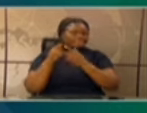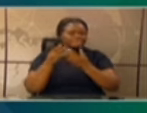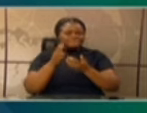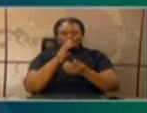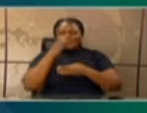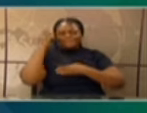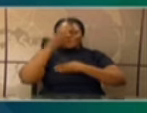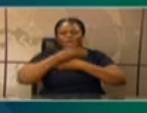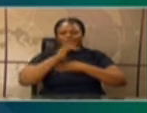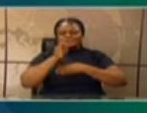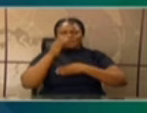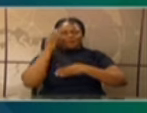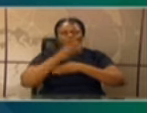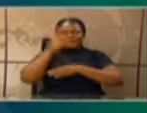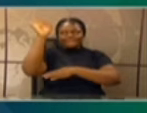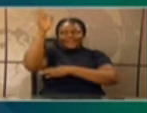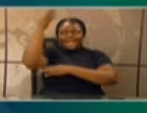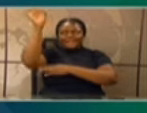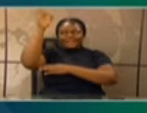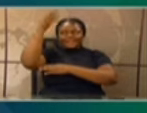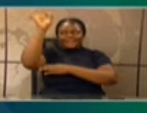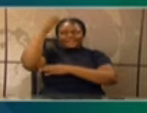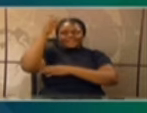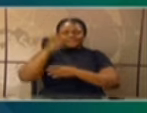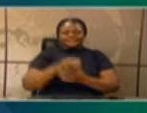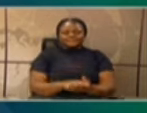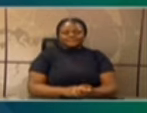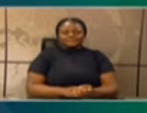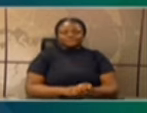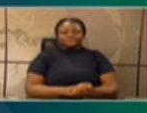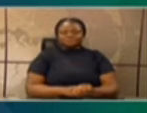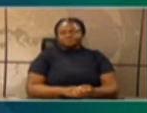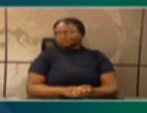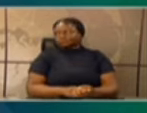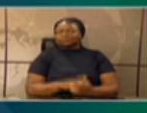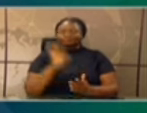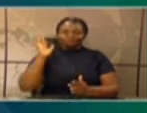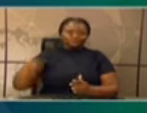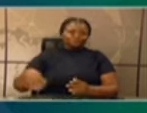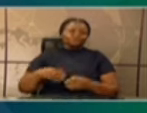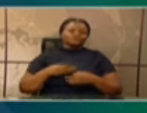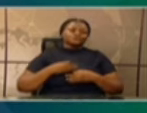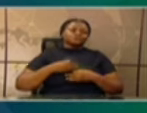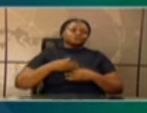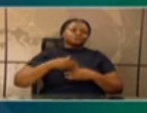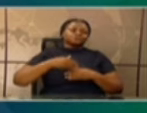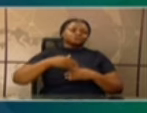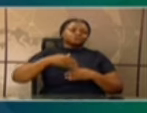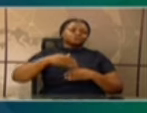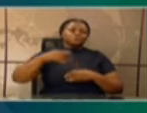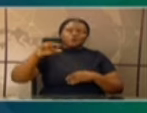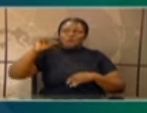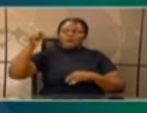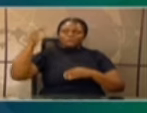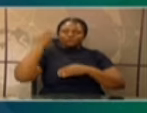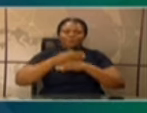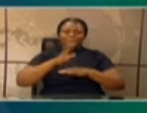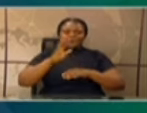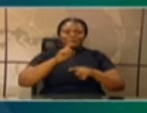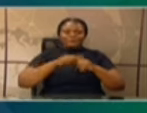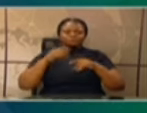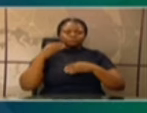border no. Ne flag ni si ho. Ni tem obi enjira ye. Ba she Togo ni Ghana border.